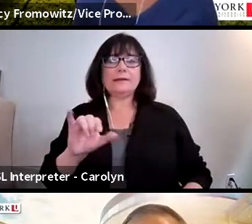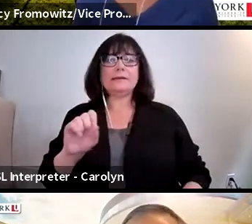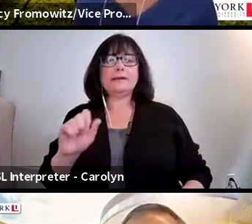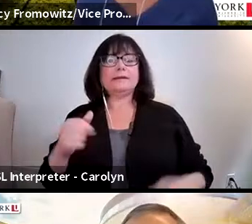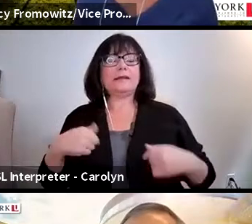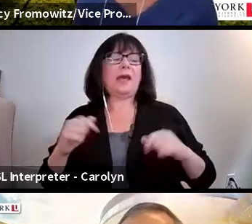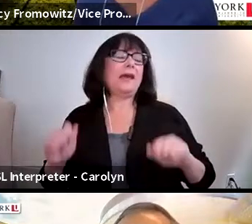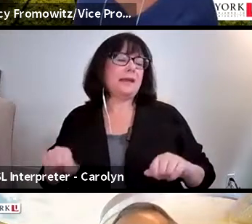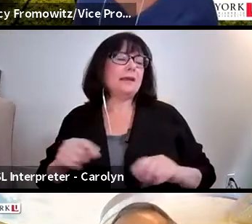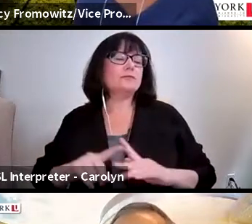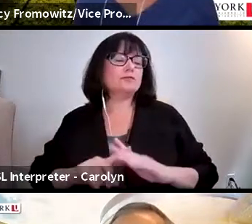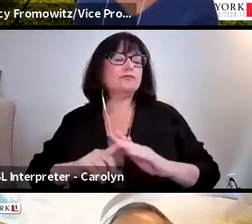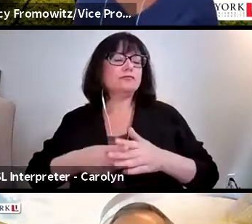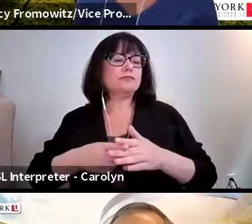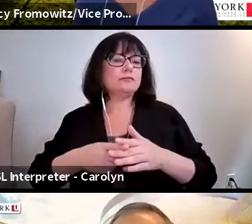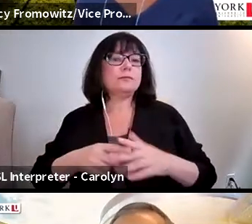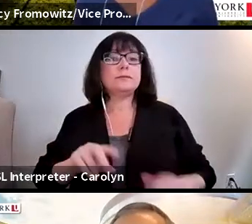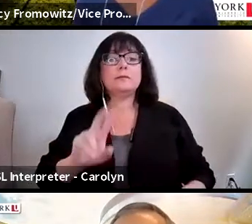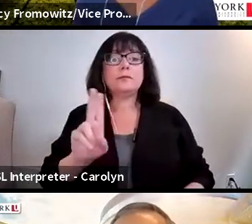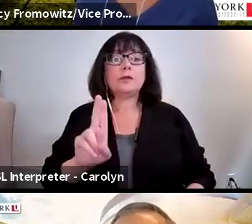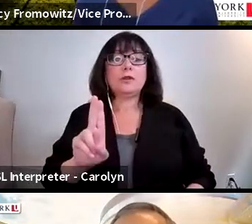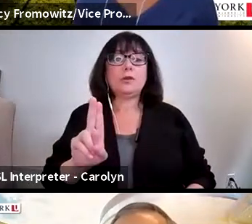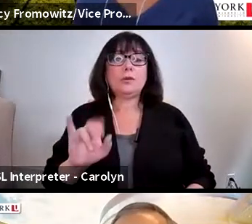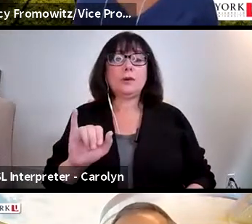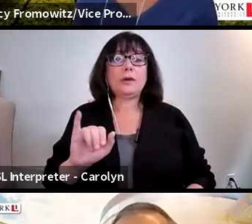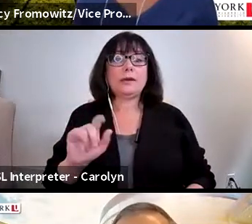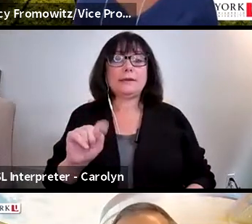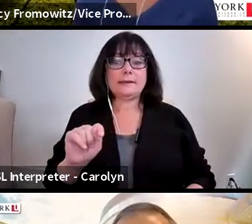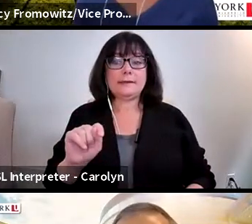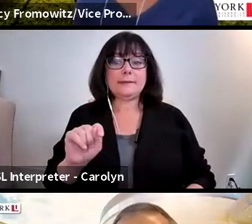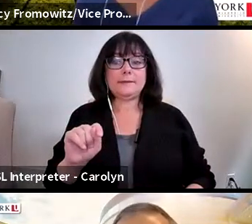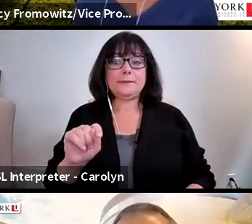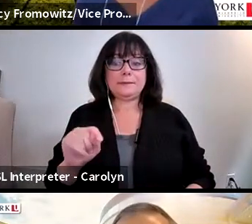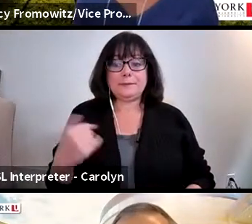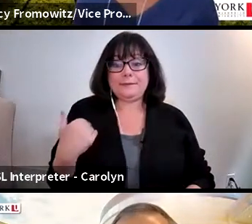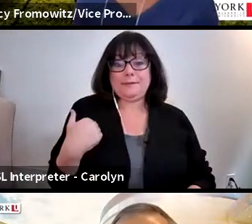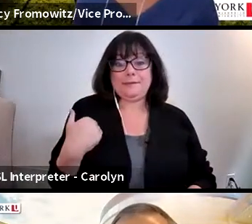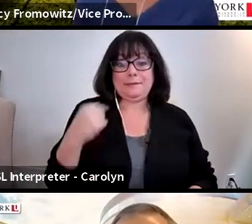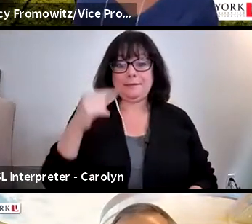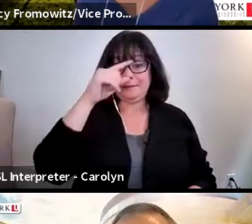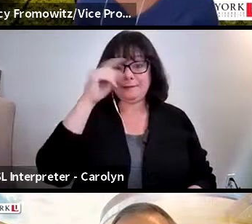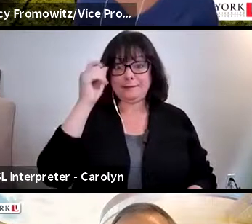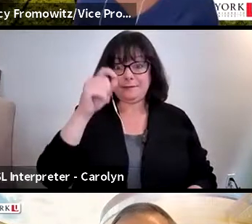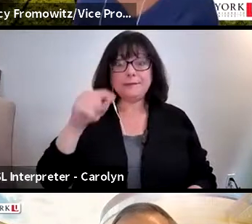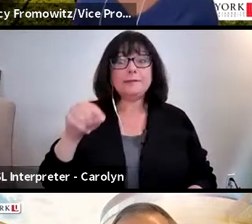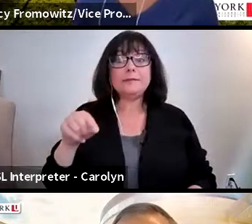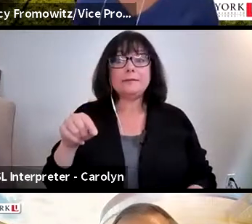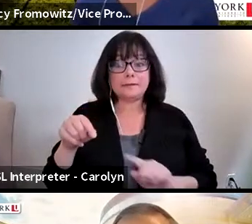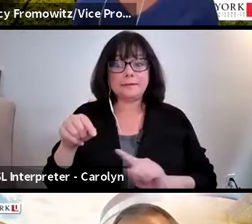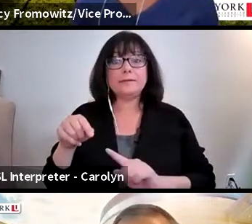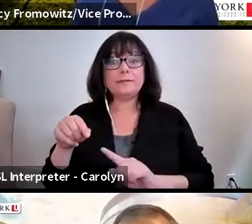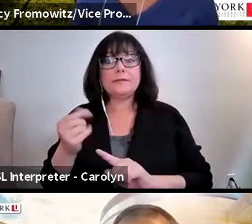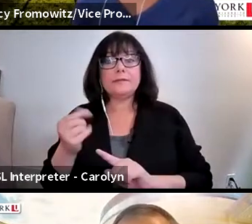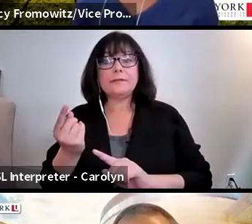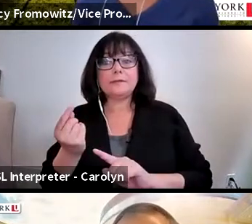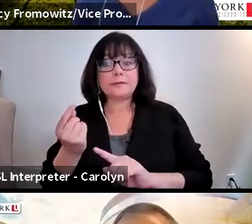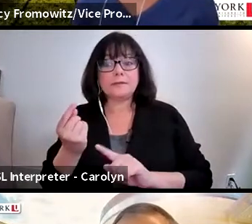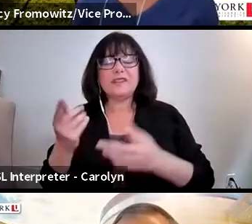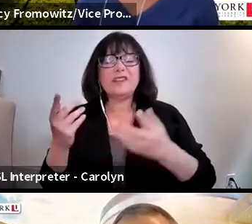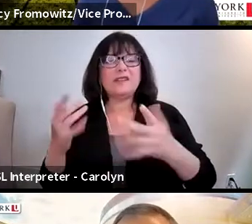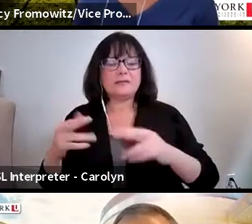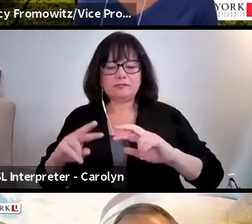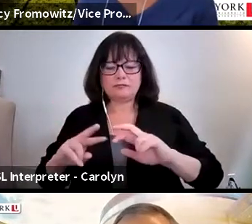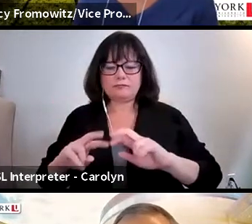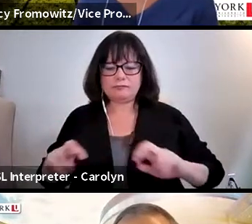been definitely over the summer looking at the specific areas where they need to bolster their resources to provide